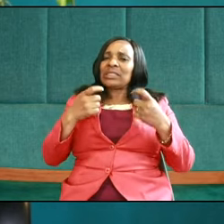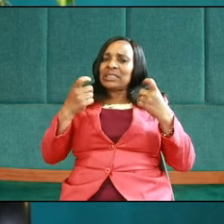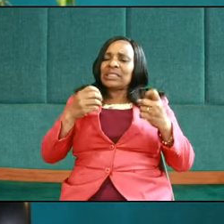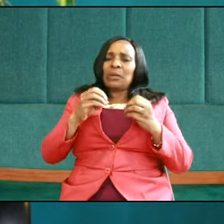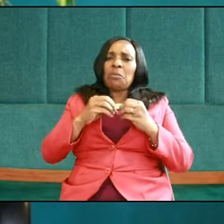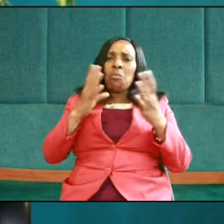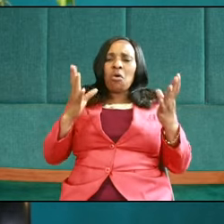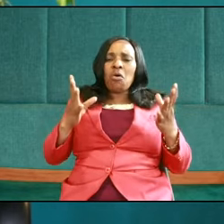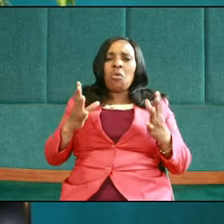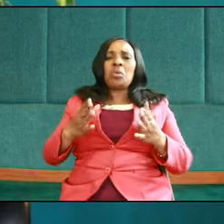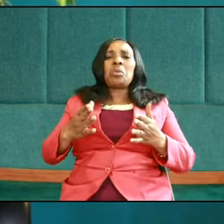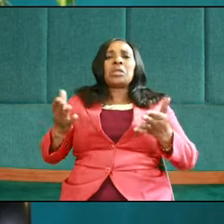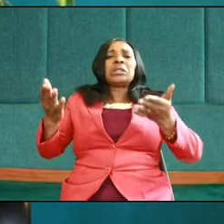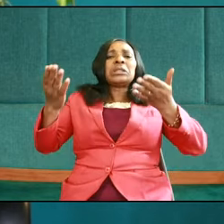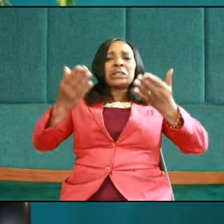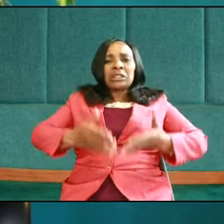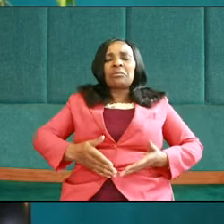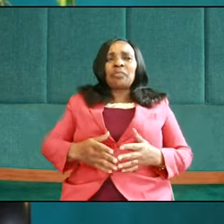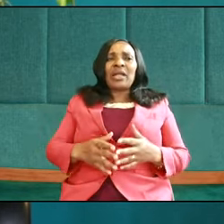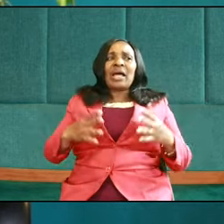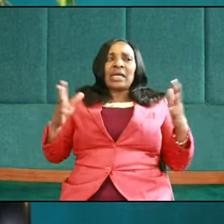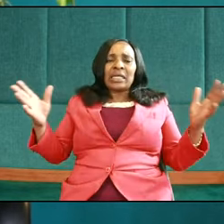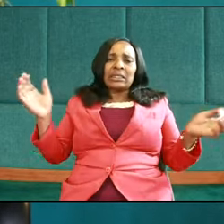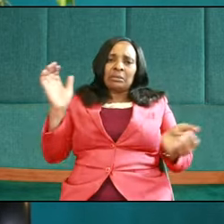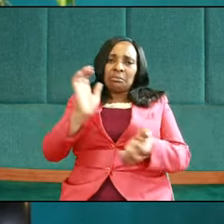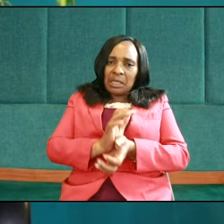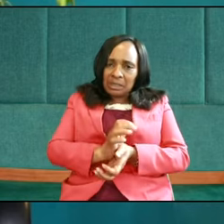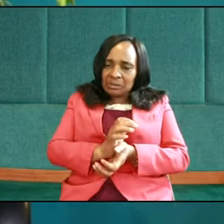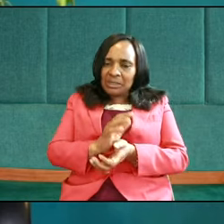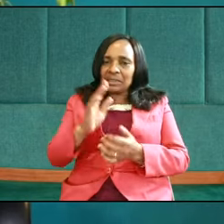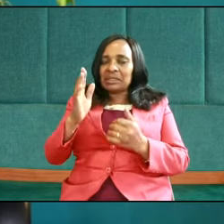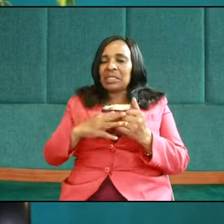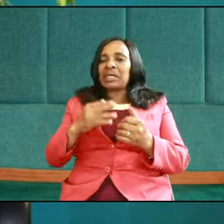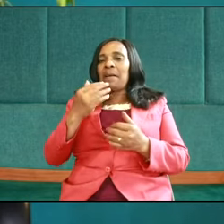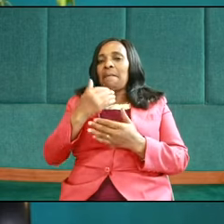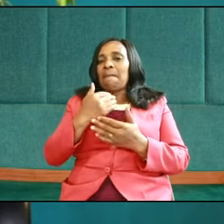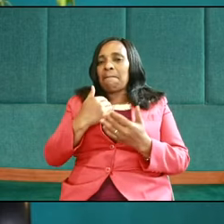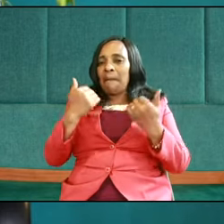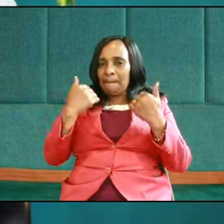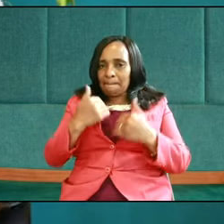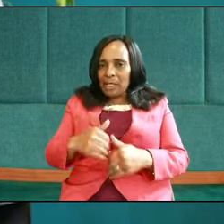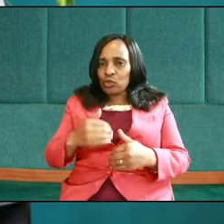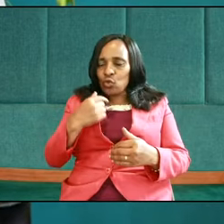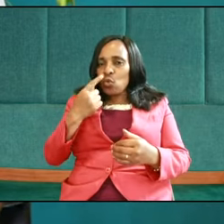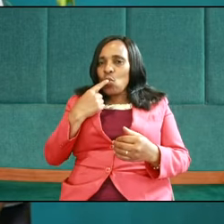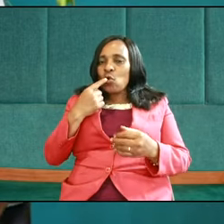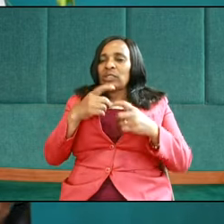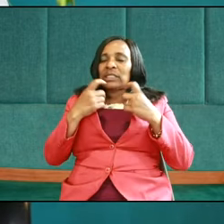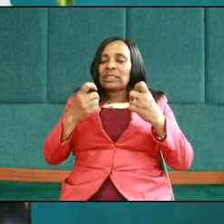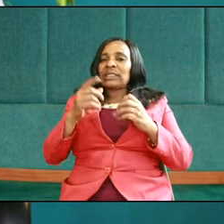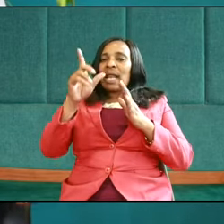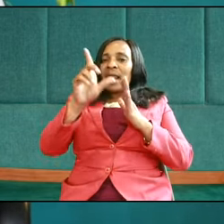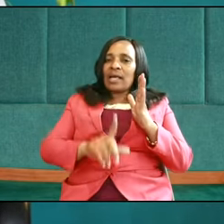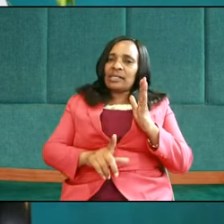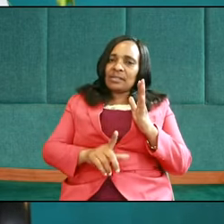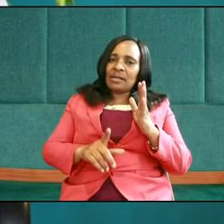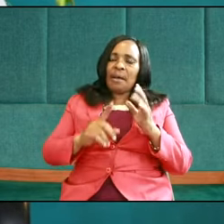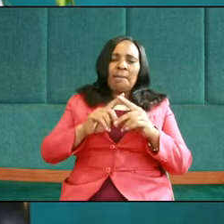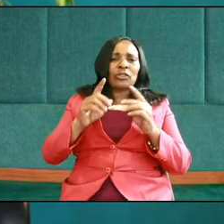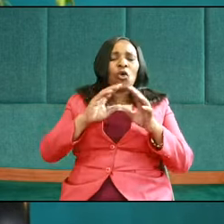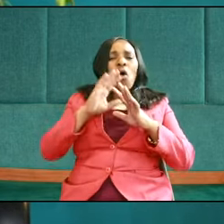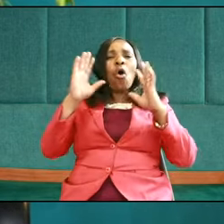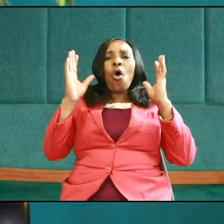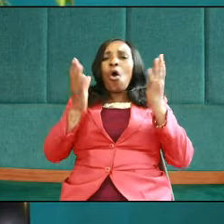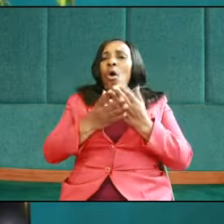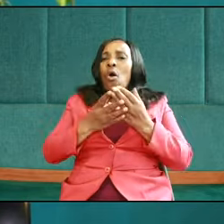will receive a greater punishment than someone who sins less. But it doesn't lessen the fact that all of